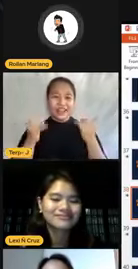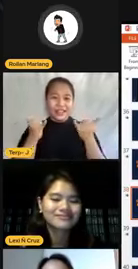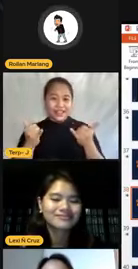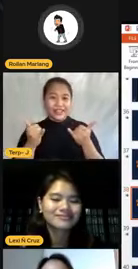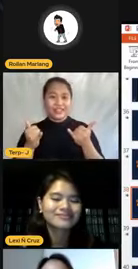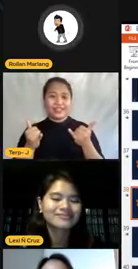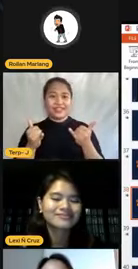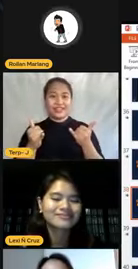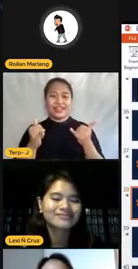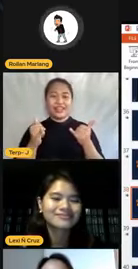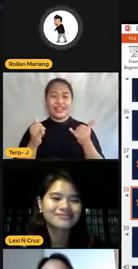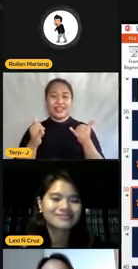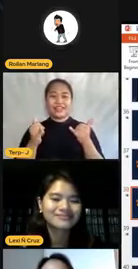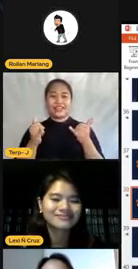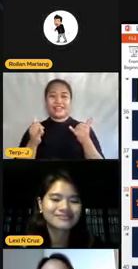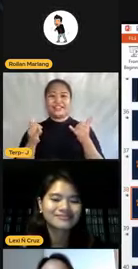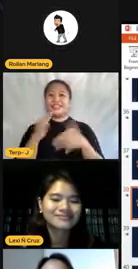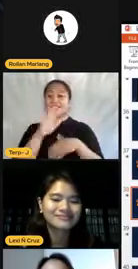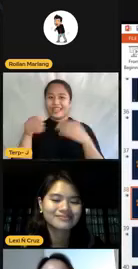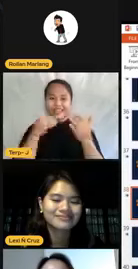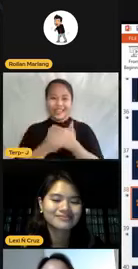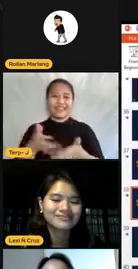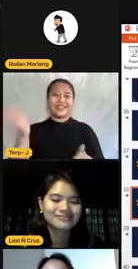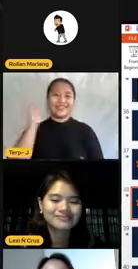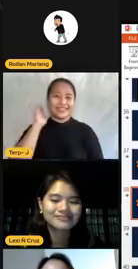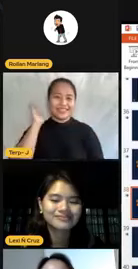to all speakers,